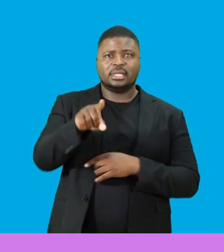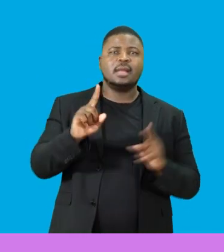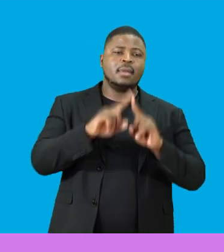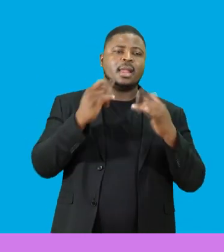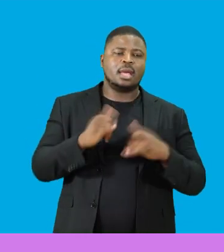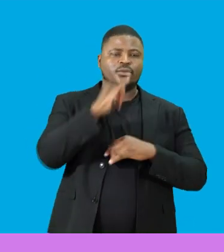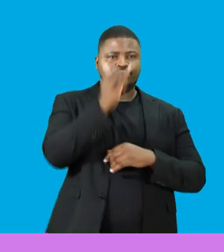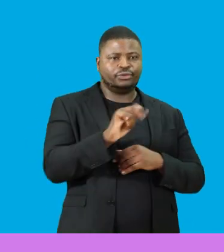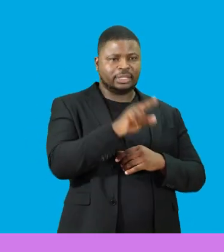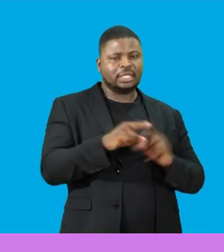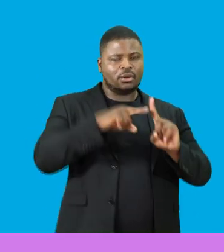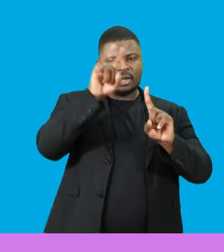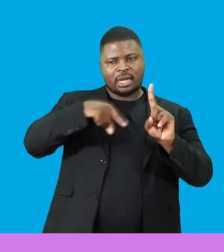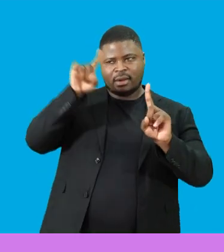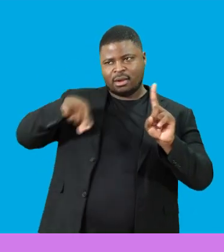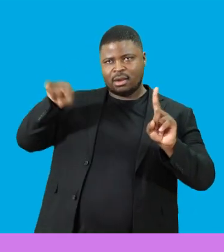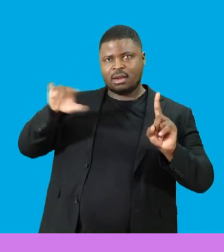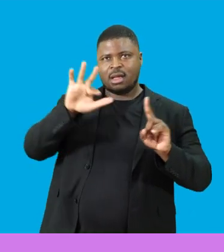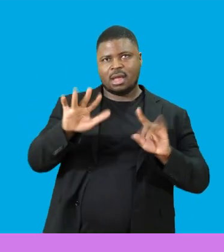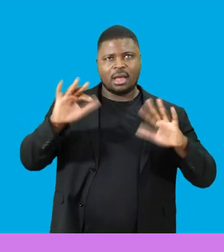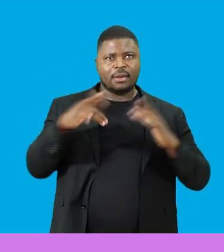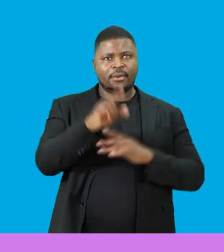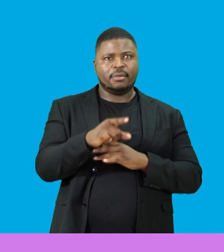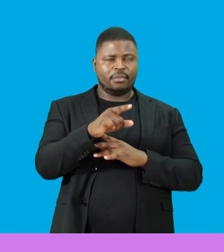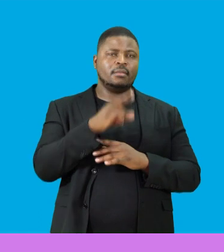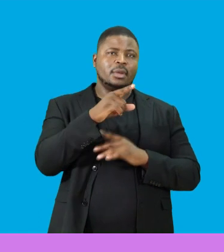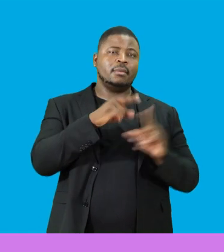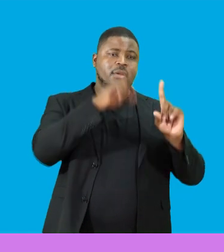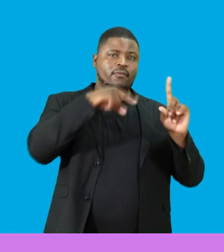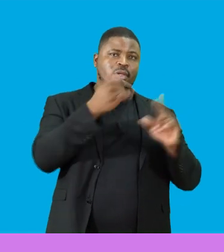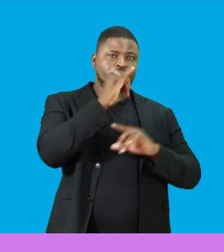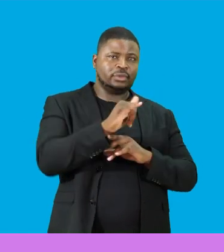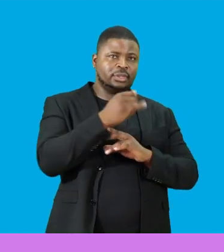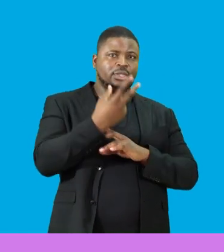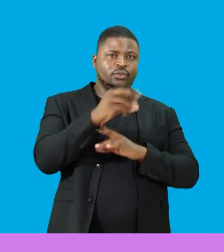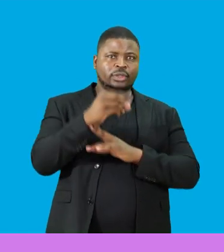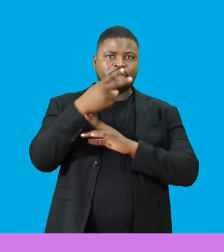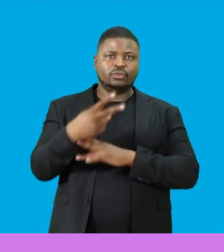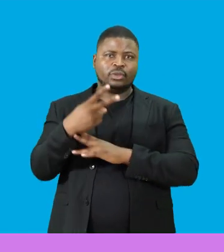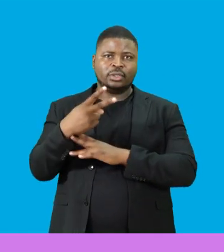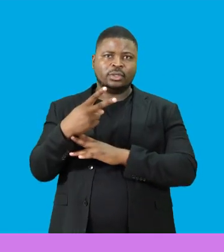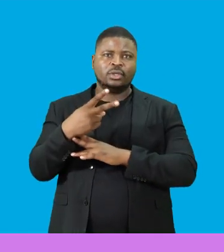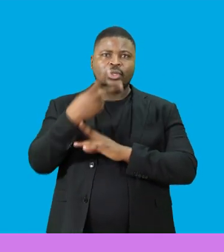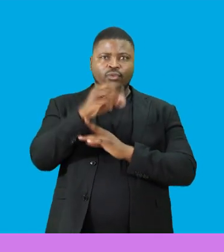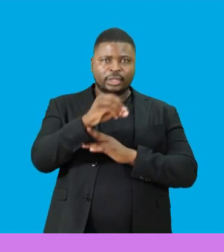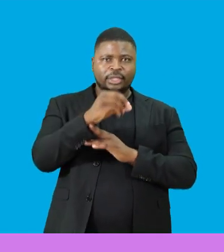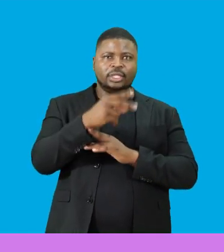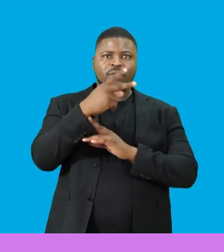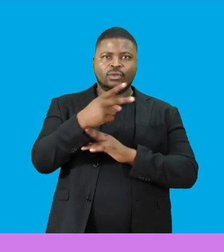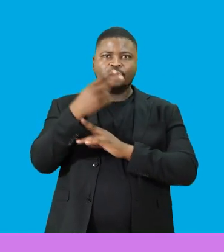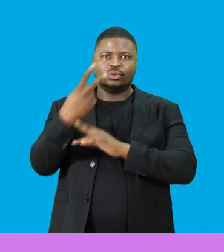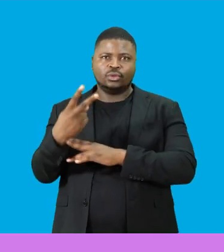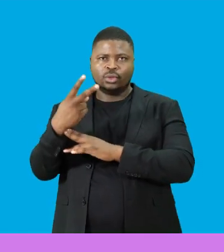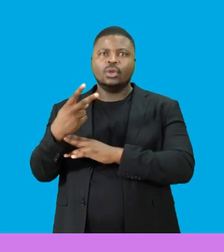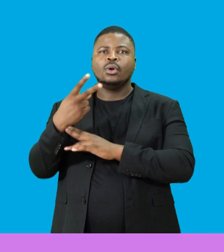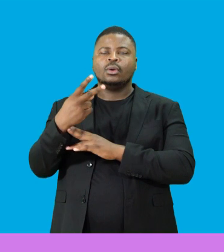2,640. So let's check on our graph if this makes sense. We go to our graph, we've got 20, 21, 22, 23, 24, 25.